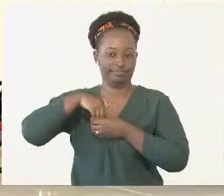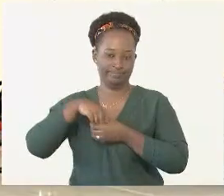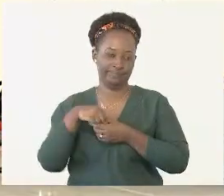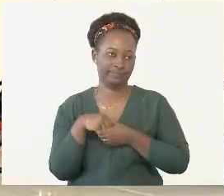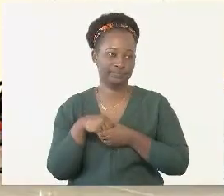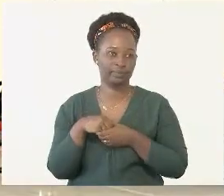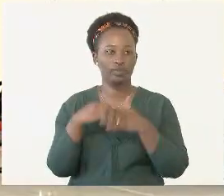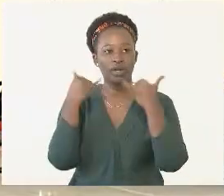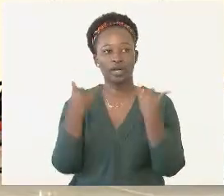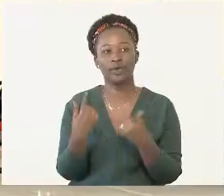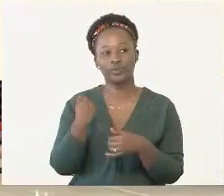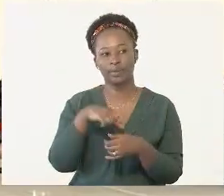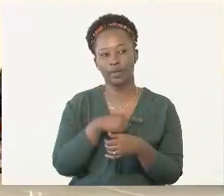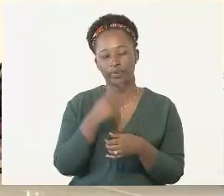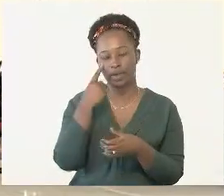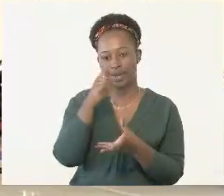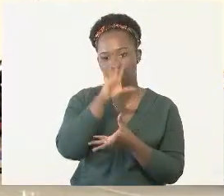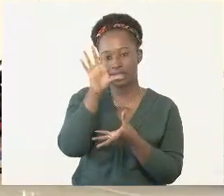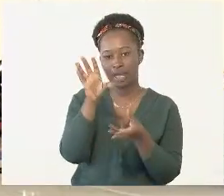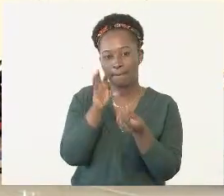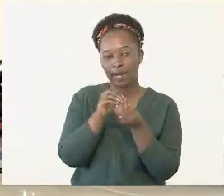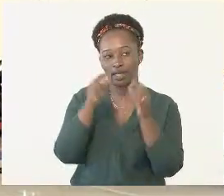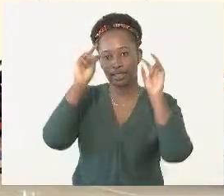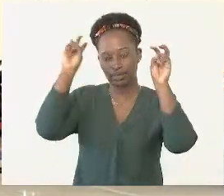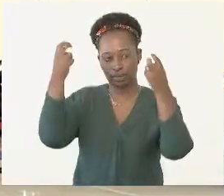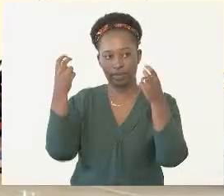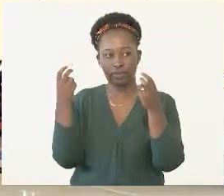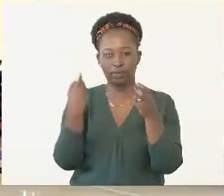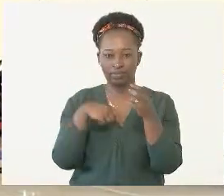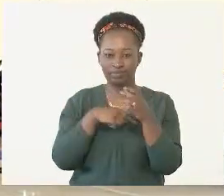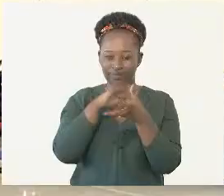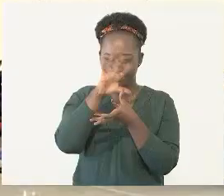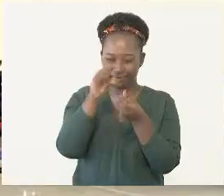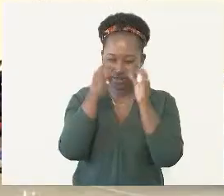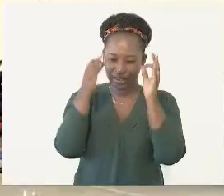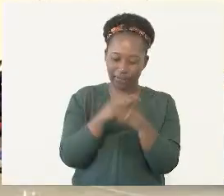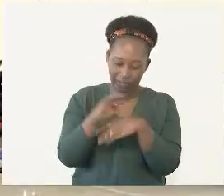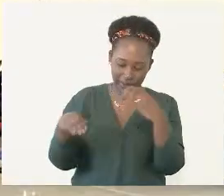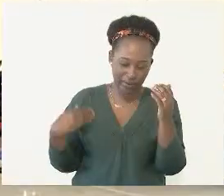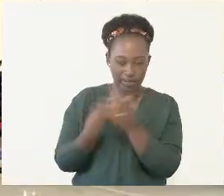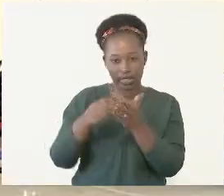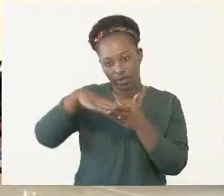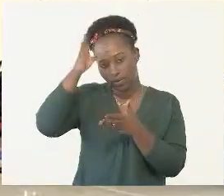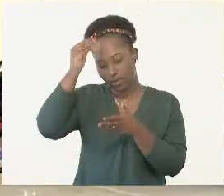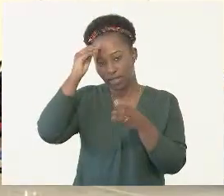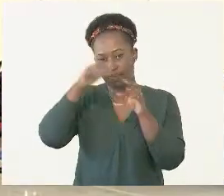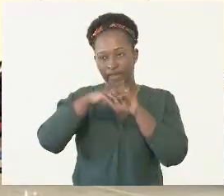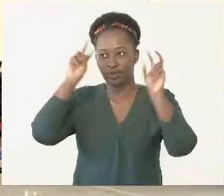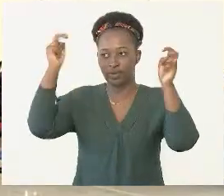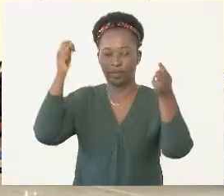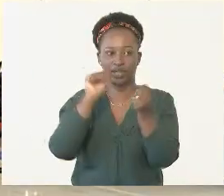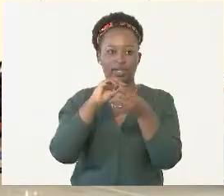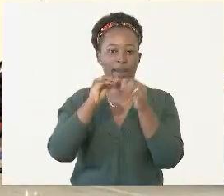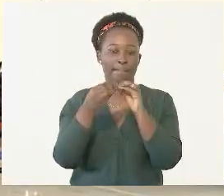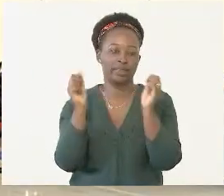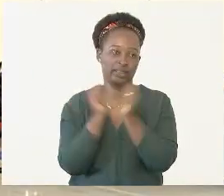we're going to have a summary of the unit. We're going to summarize the unit. And after making a summary to the unit, we're